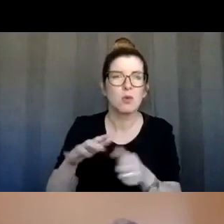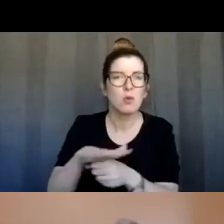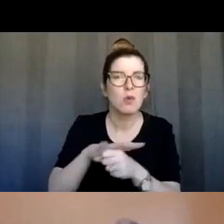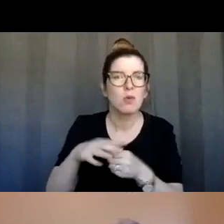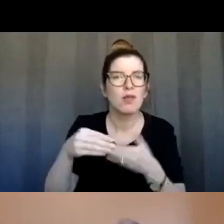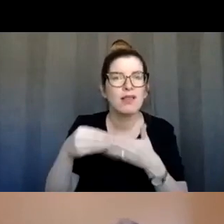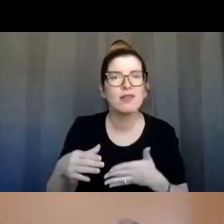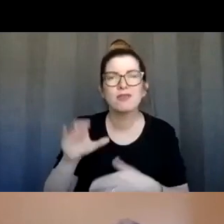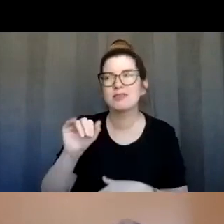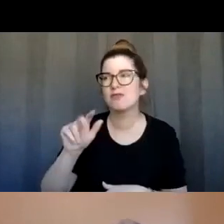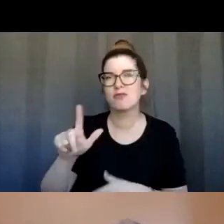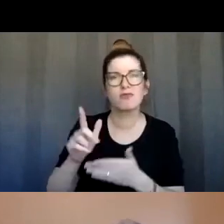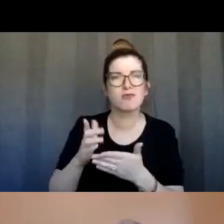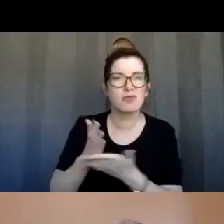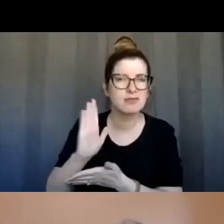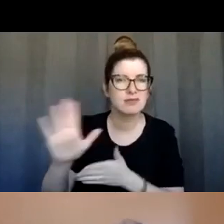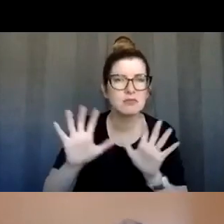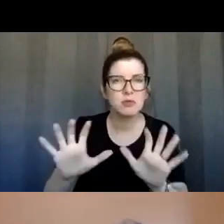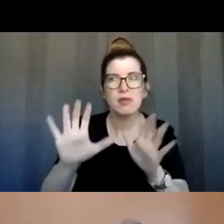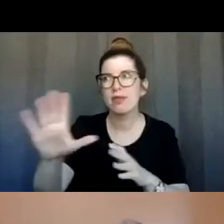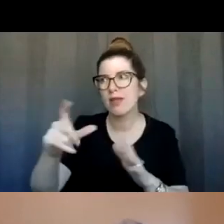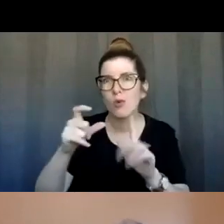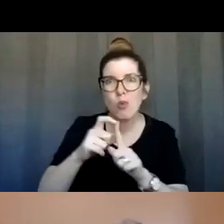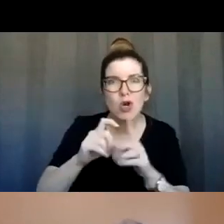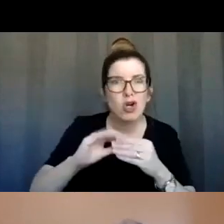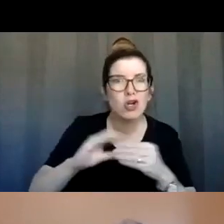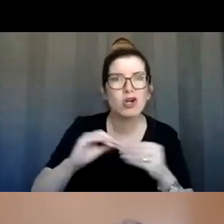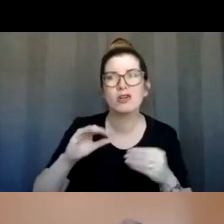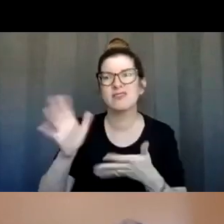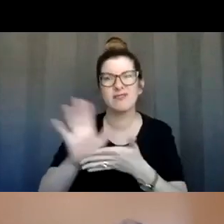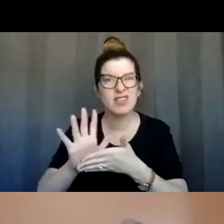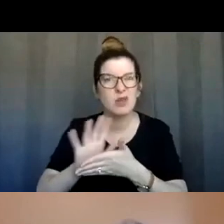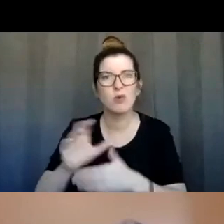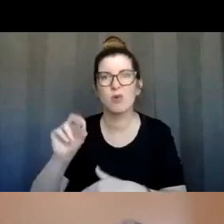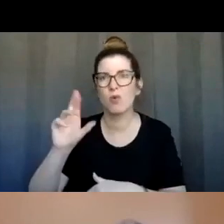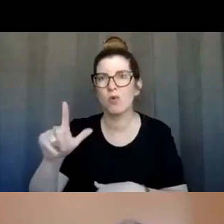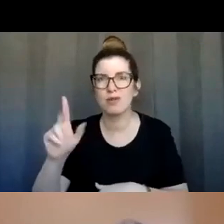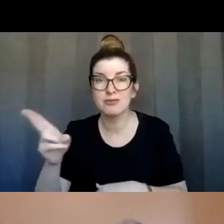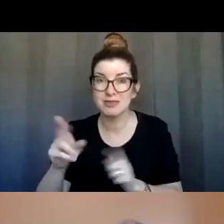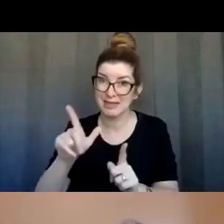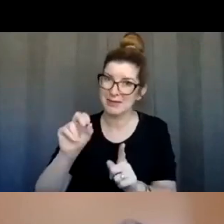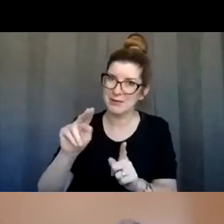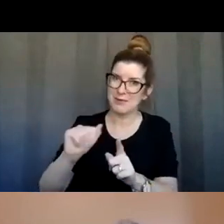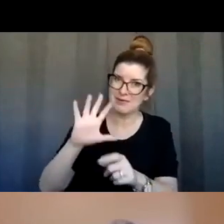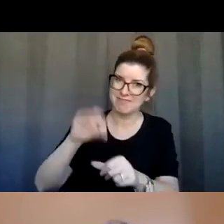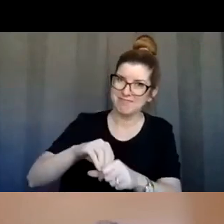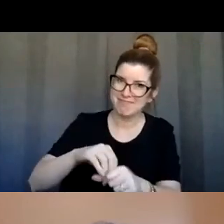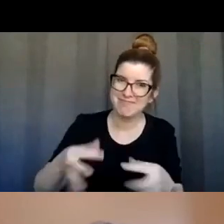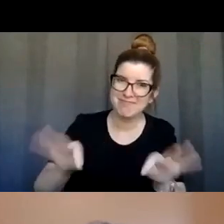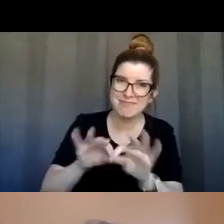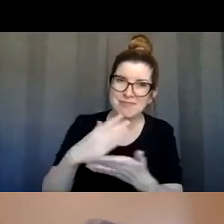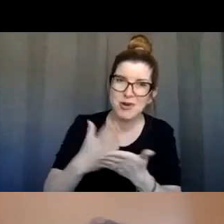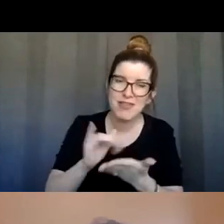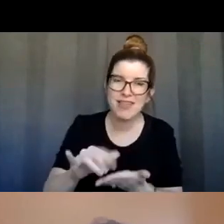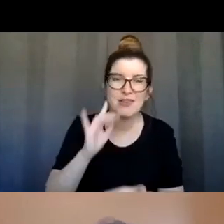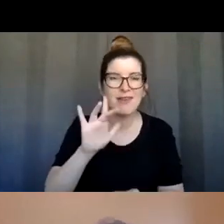in their own words, in video, in oral histories. Ms. Leona is prominently featured in this. So you can visit that link to